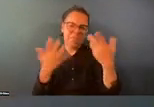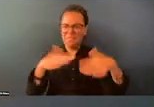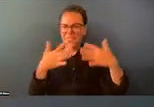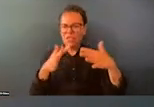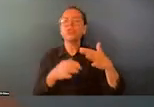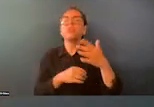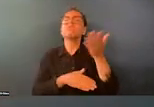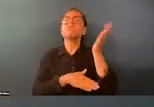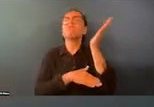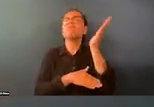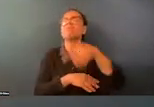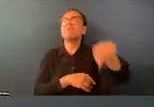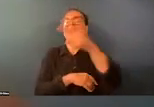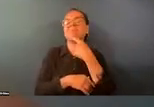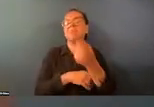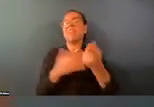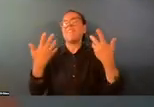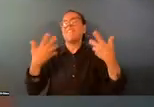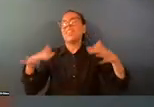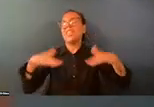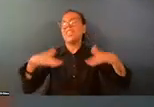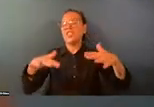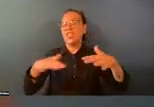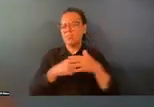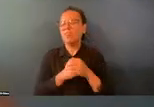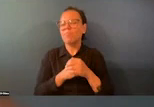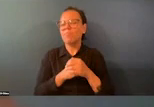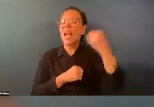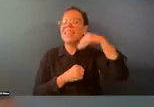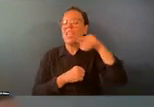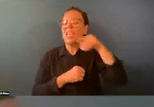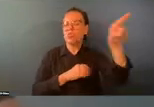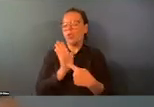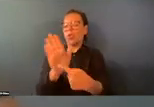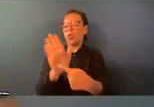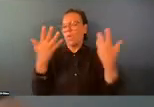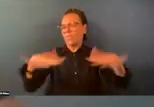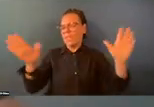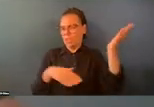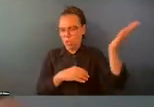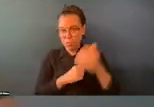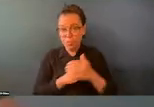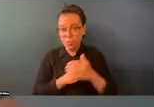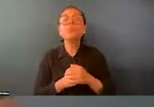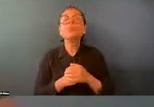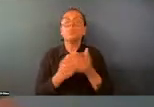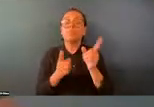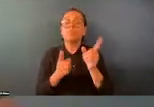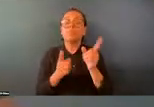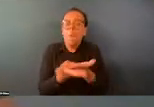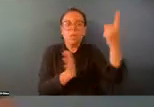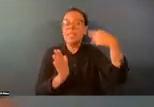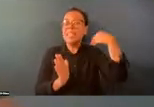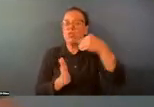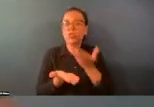was giving some tangible evidence in Tajikistan context. Recommendations have been made for adaptation